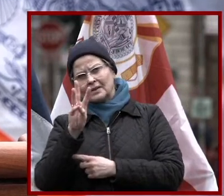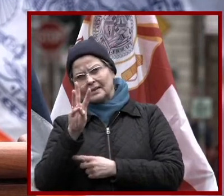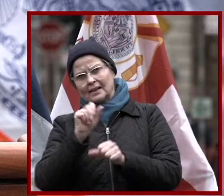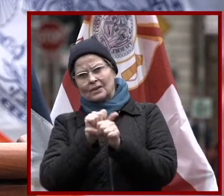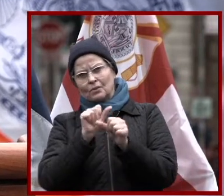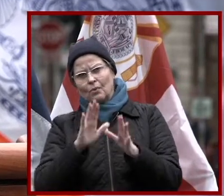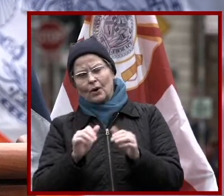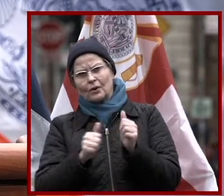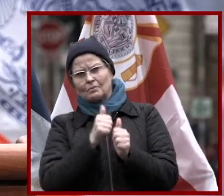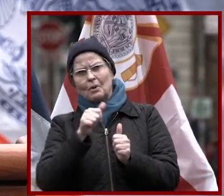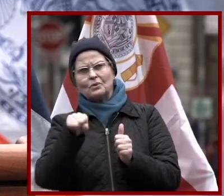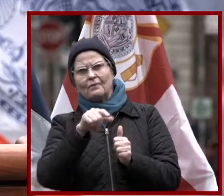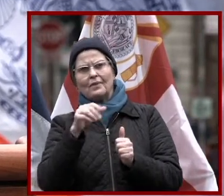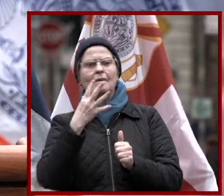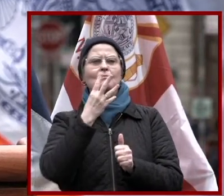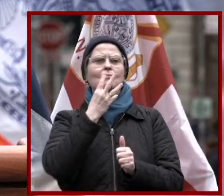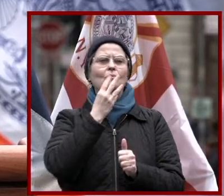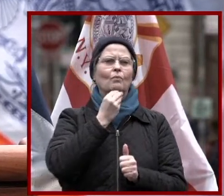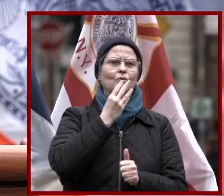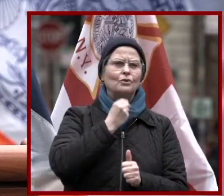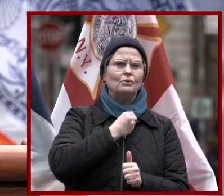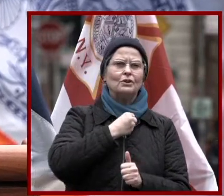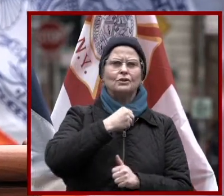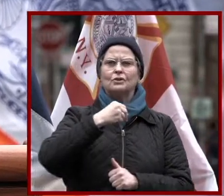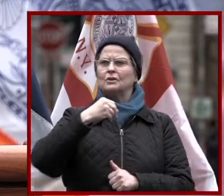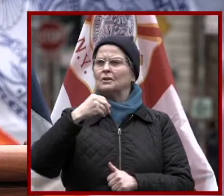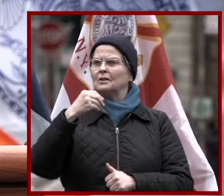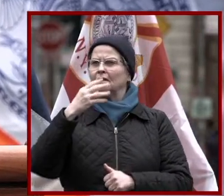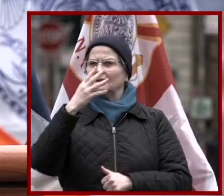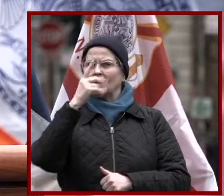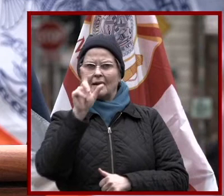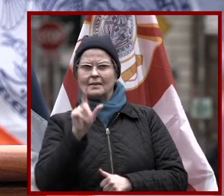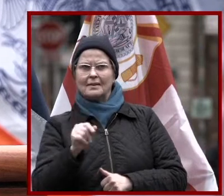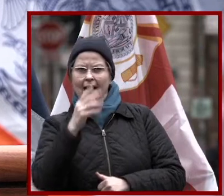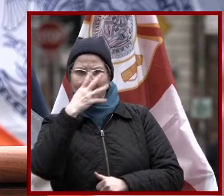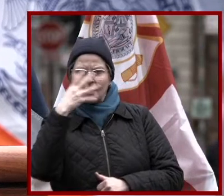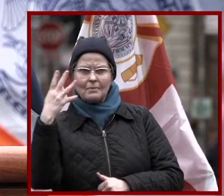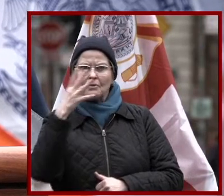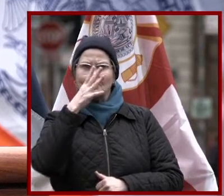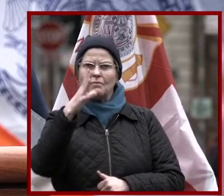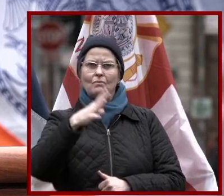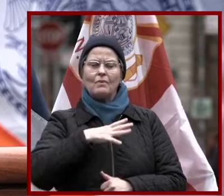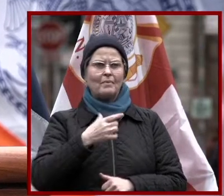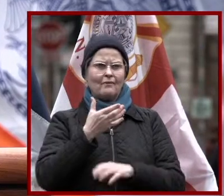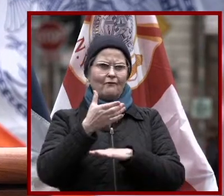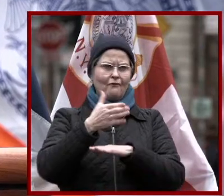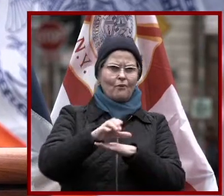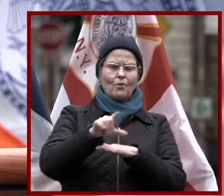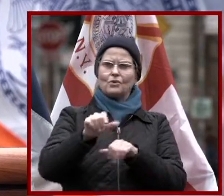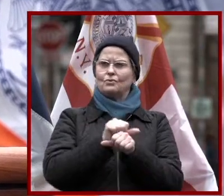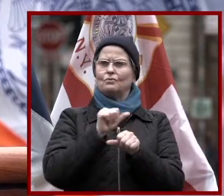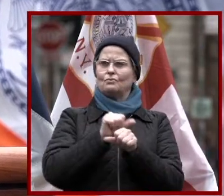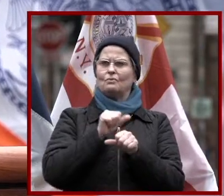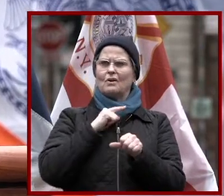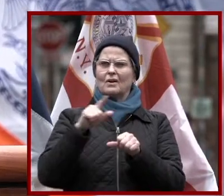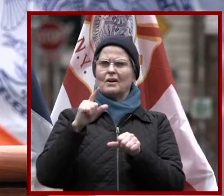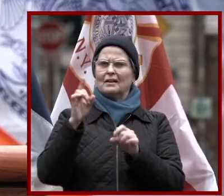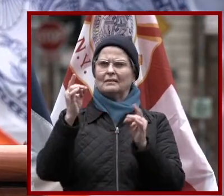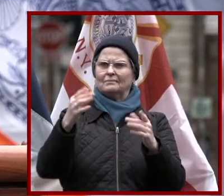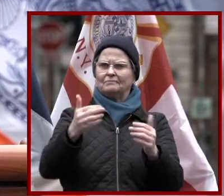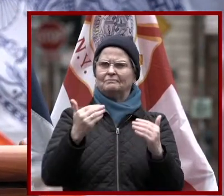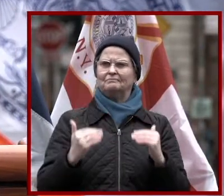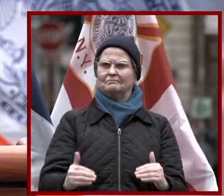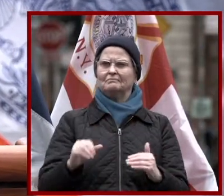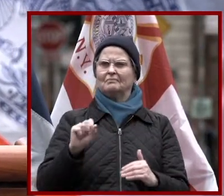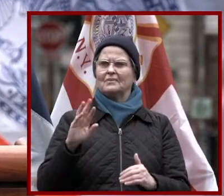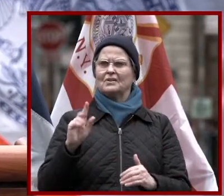women, Jewish and Italian immigrants, forced to work in sweatshops where their lives were valued less than